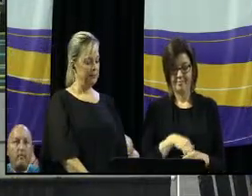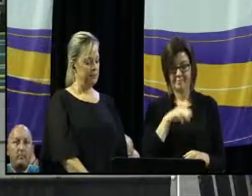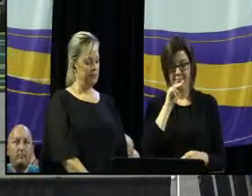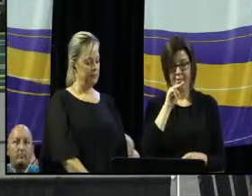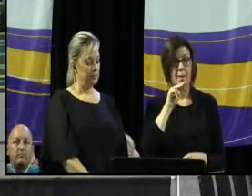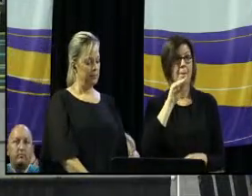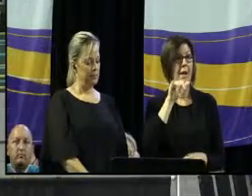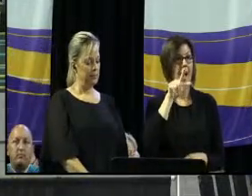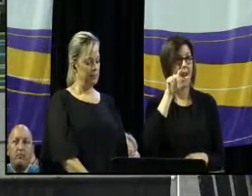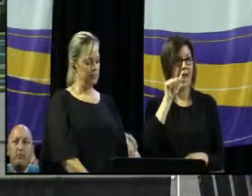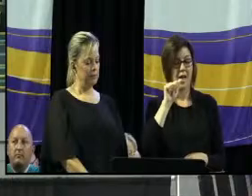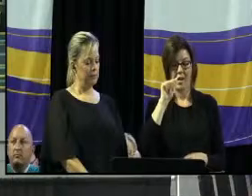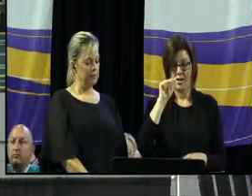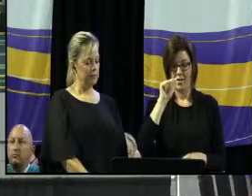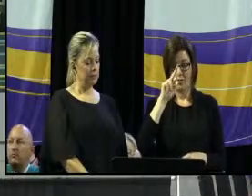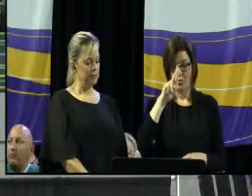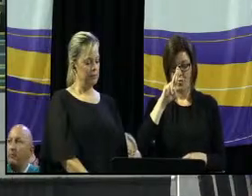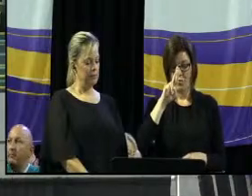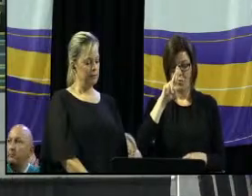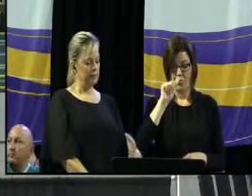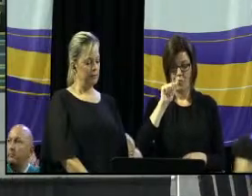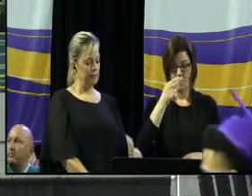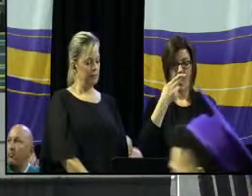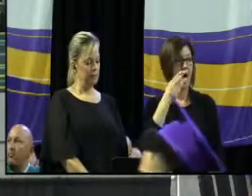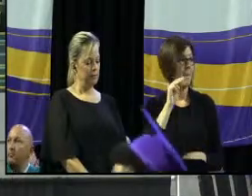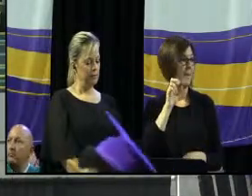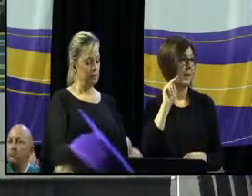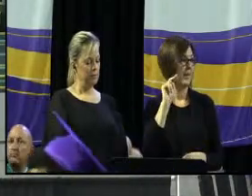Myla Nicole Rahman.